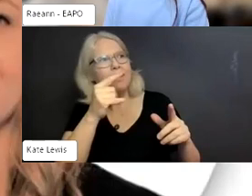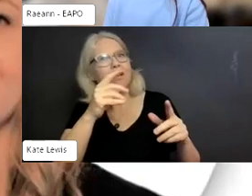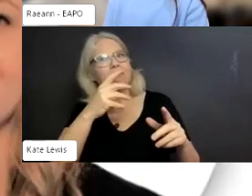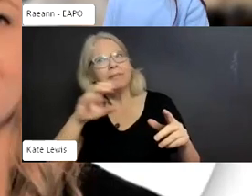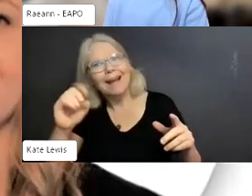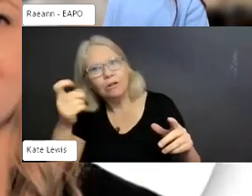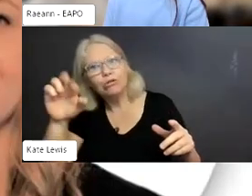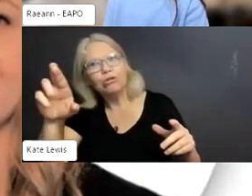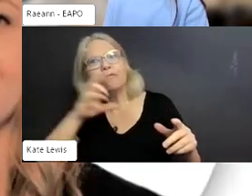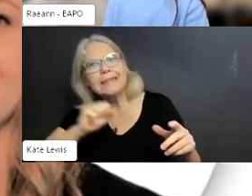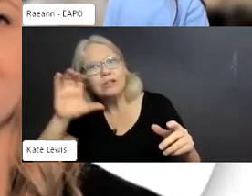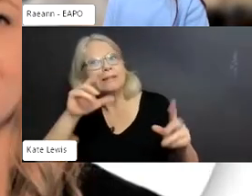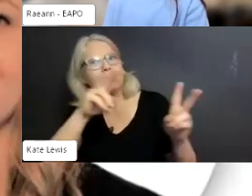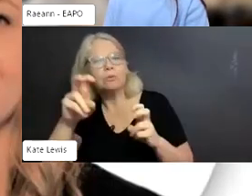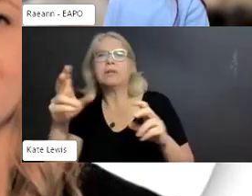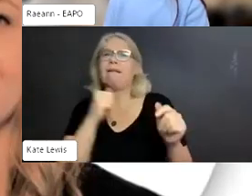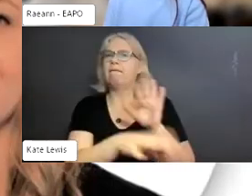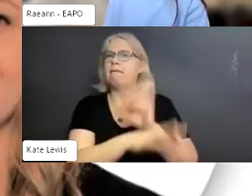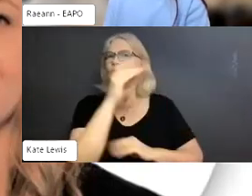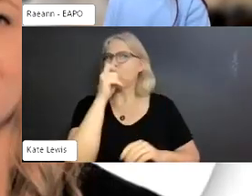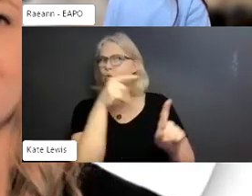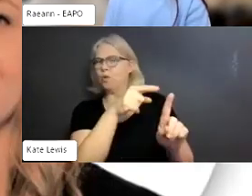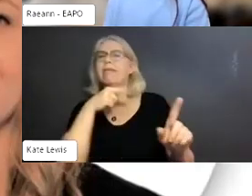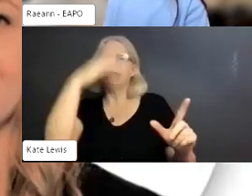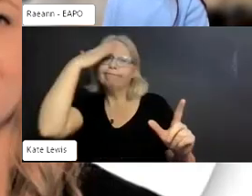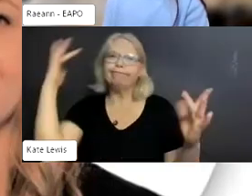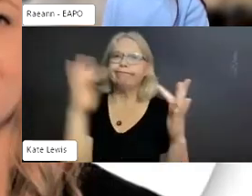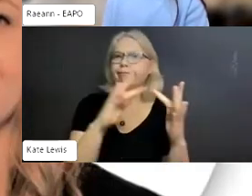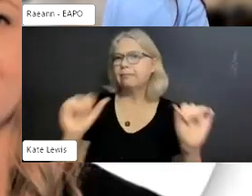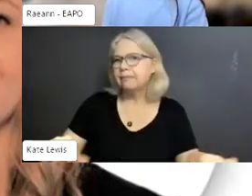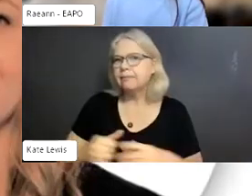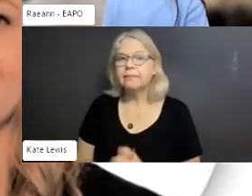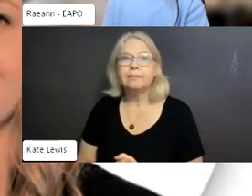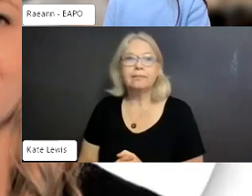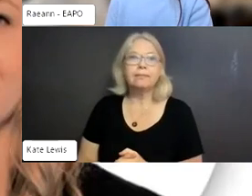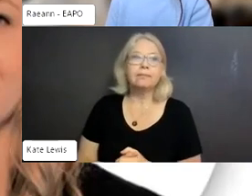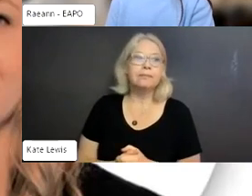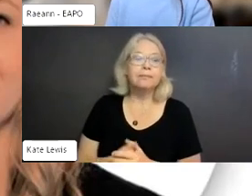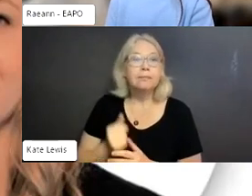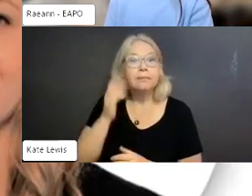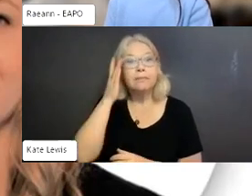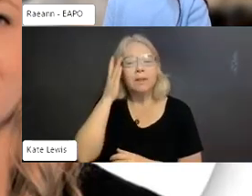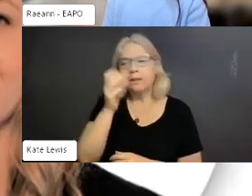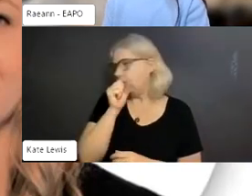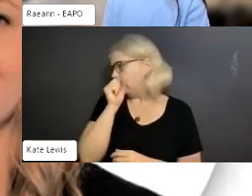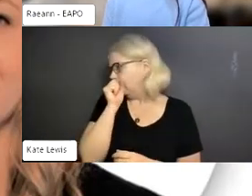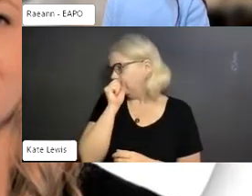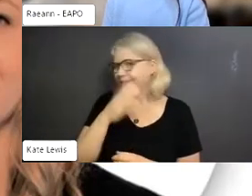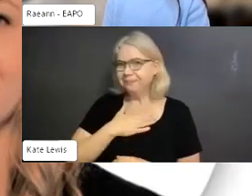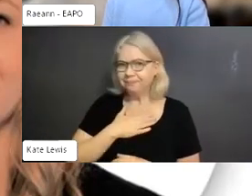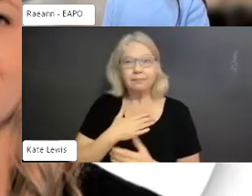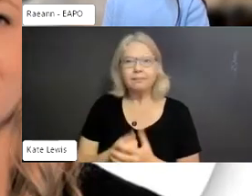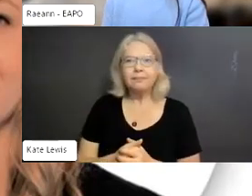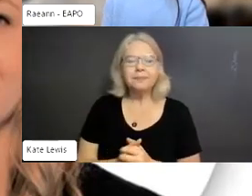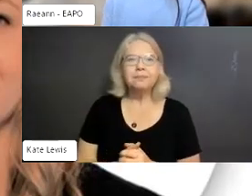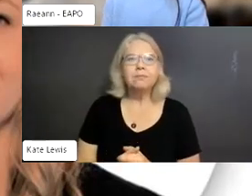Just as a reminder, we are hosting, talking about risk and elder abuse and situations that might